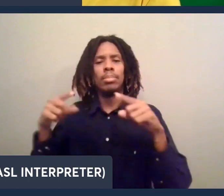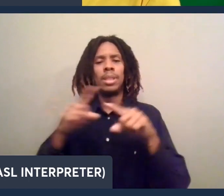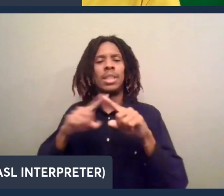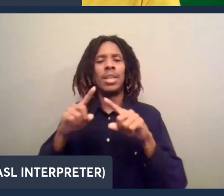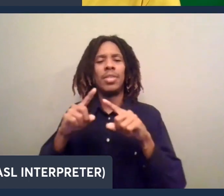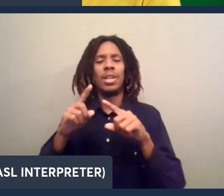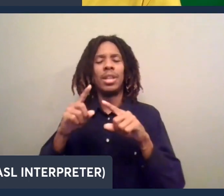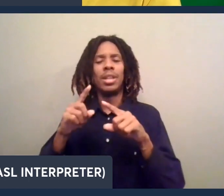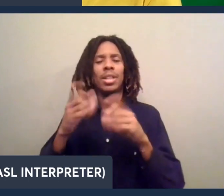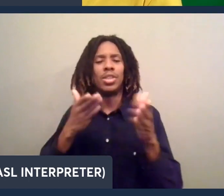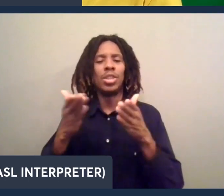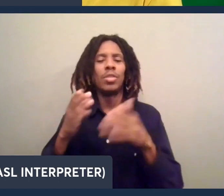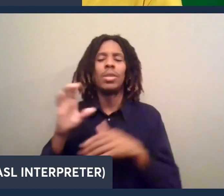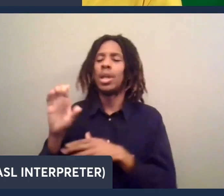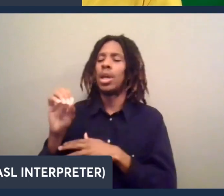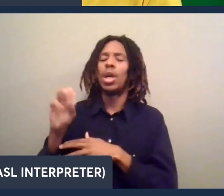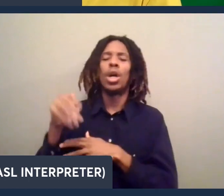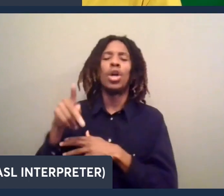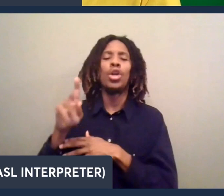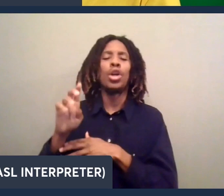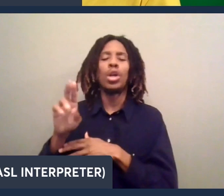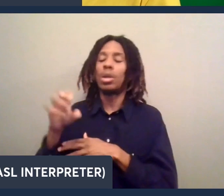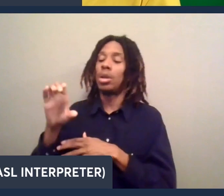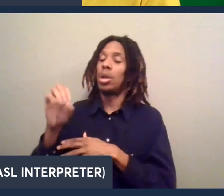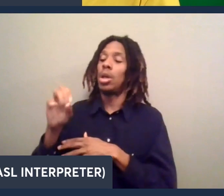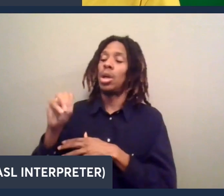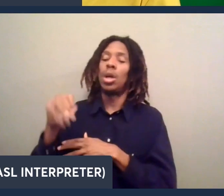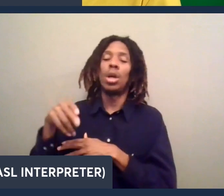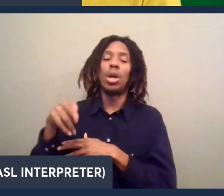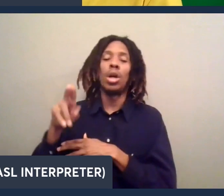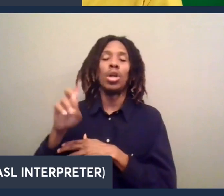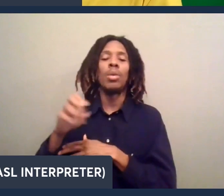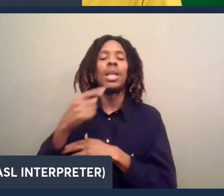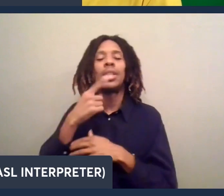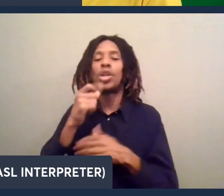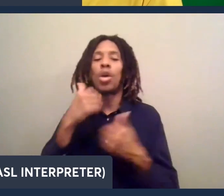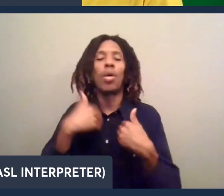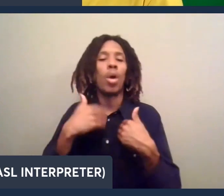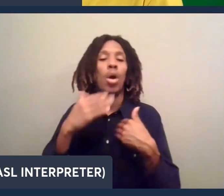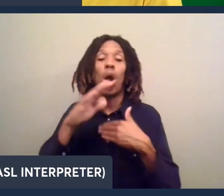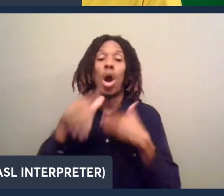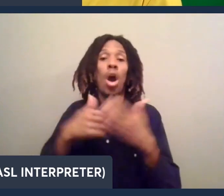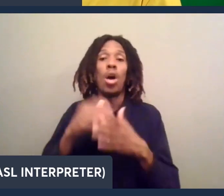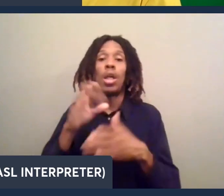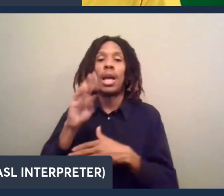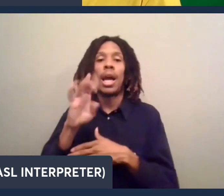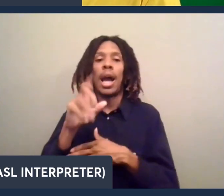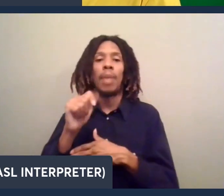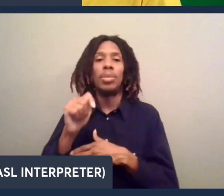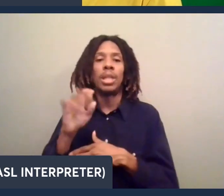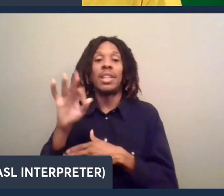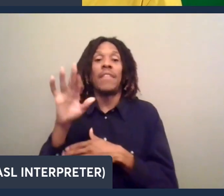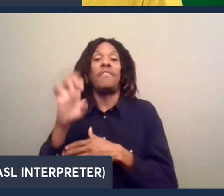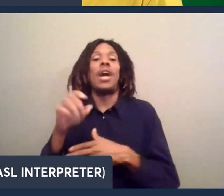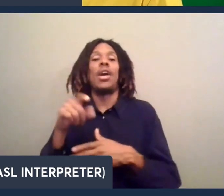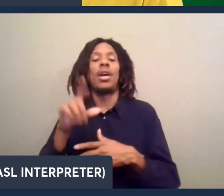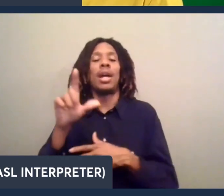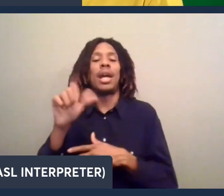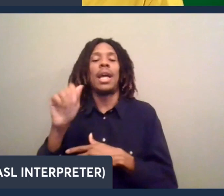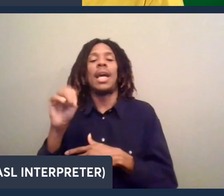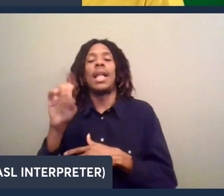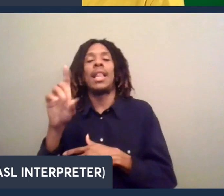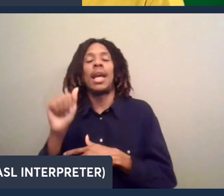for example. Let's say you don't want every single object to fire a Lambda, right? Let's say you want only specific ones